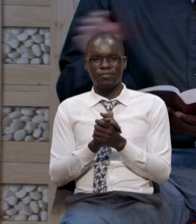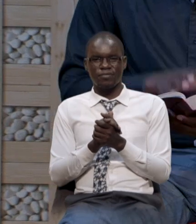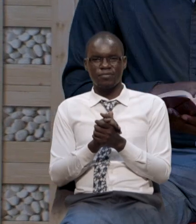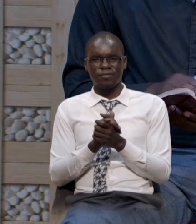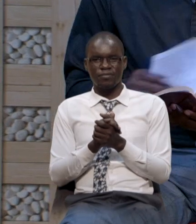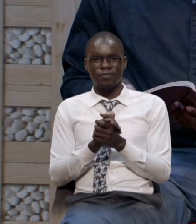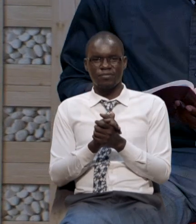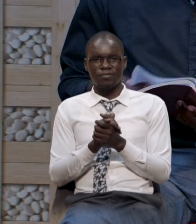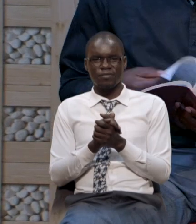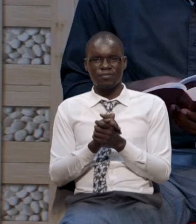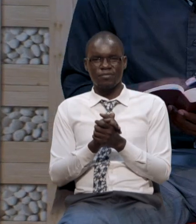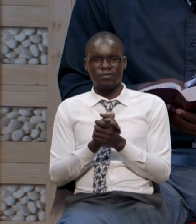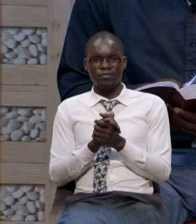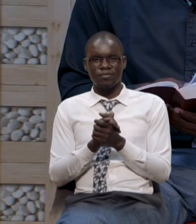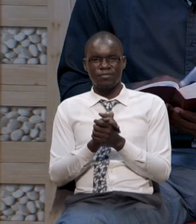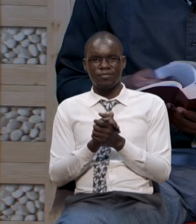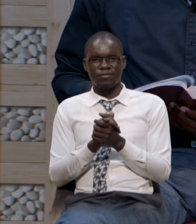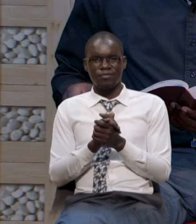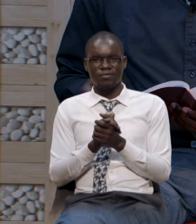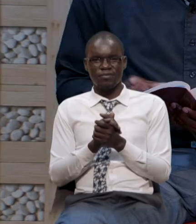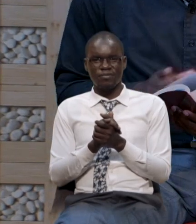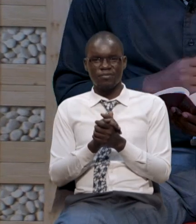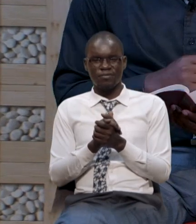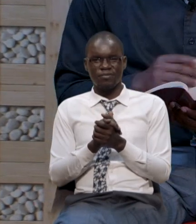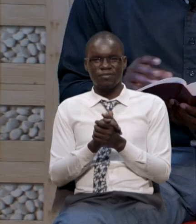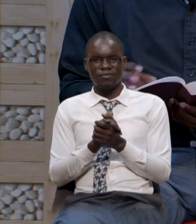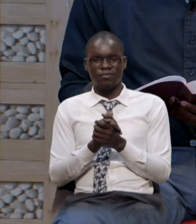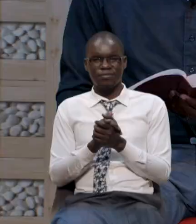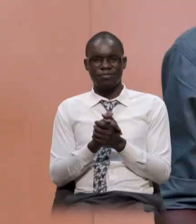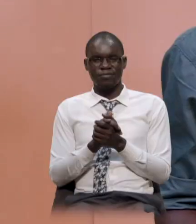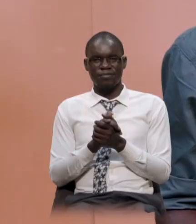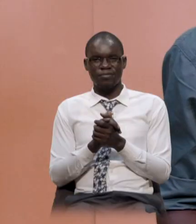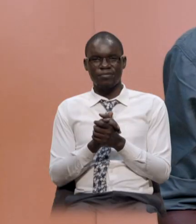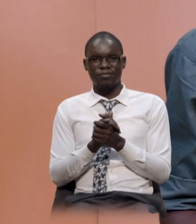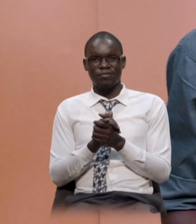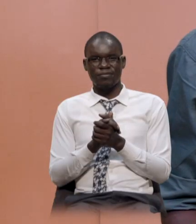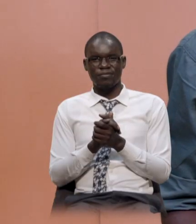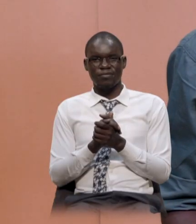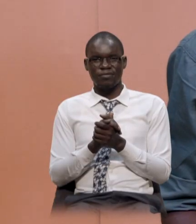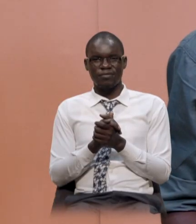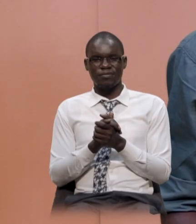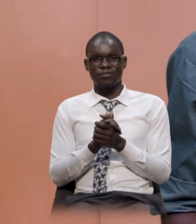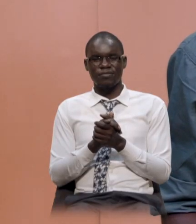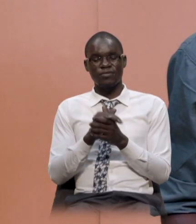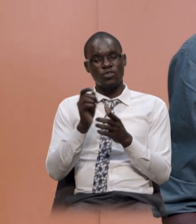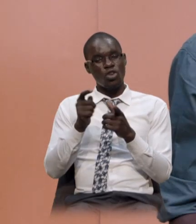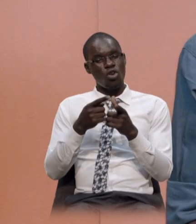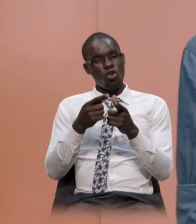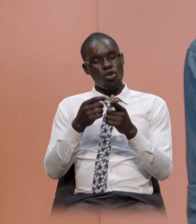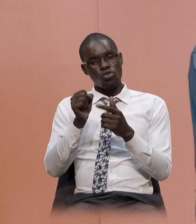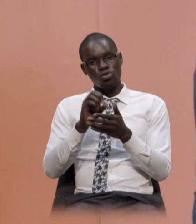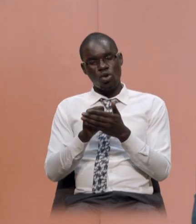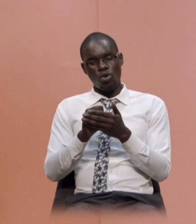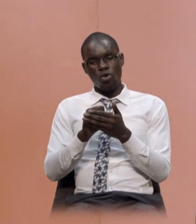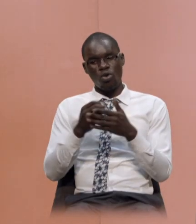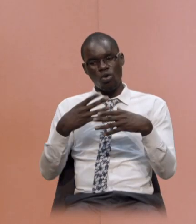45. 45 says, they and when find they him, failed, so find him. They went back to Jerusalem looking for him.